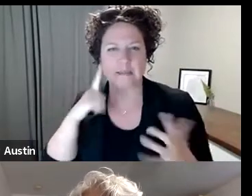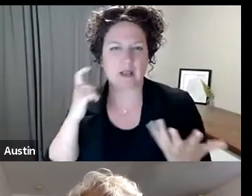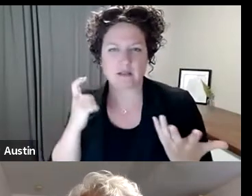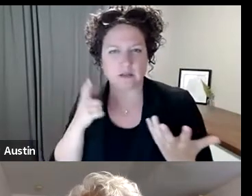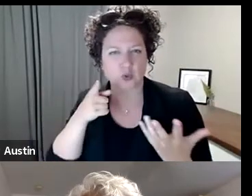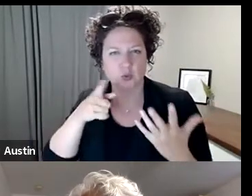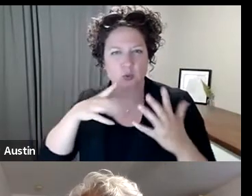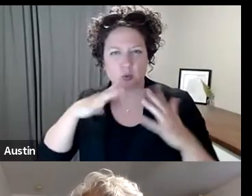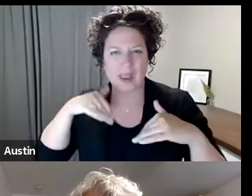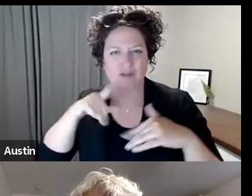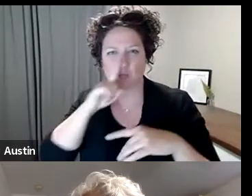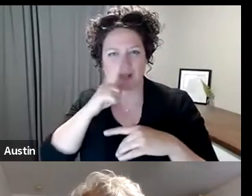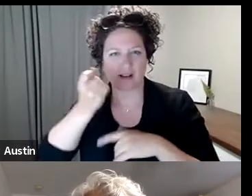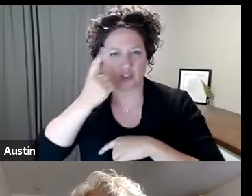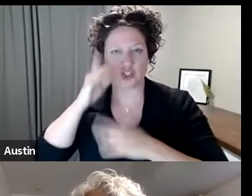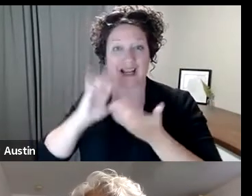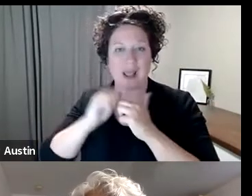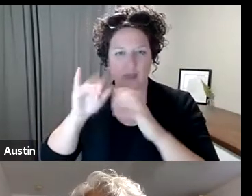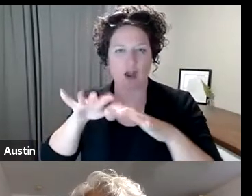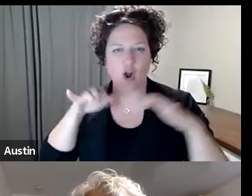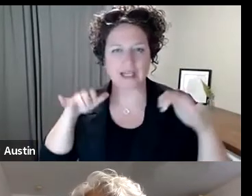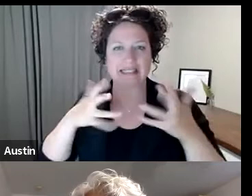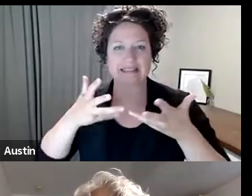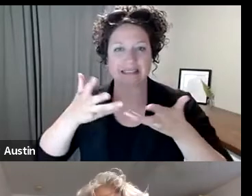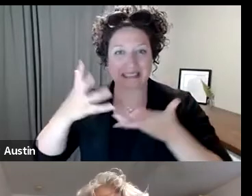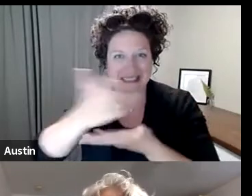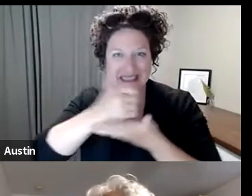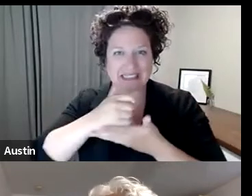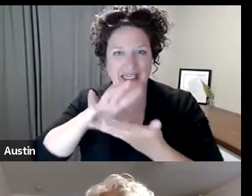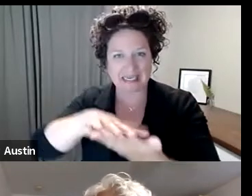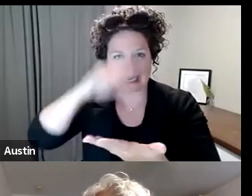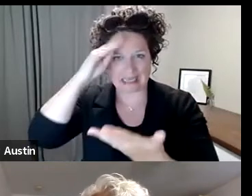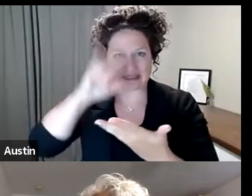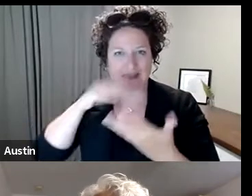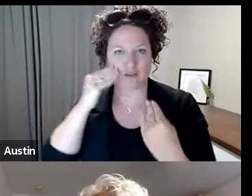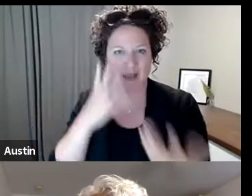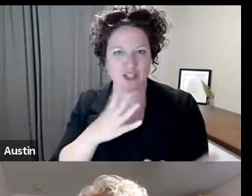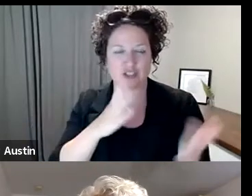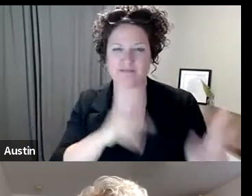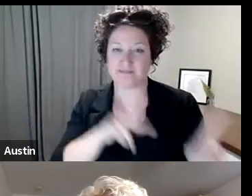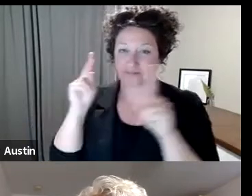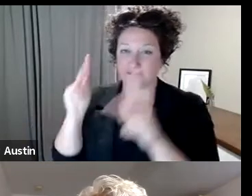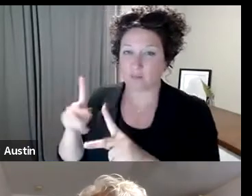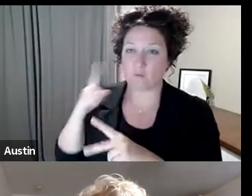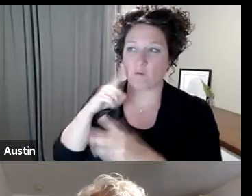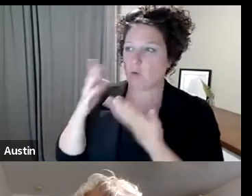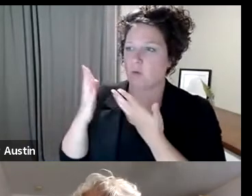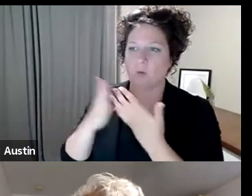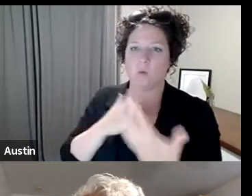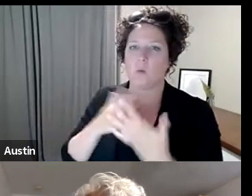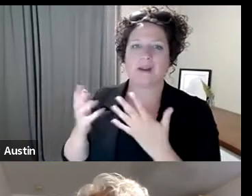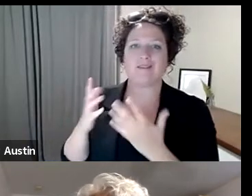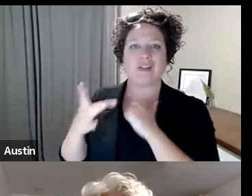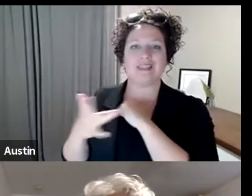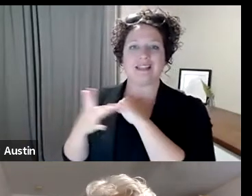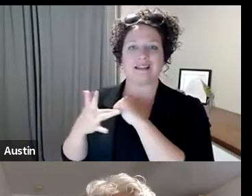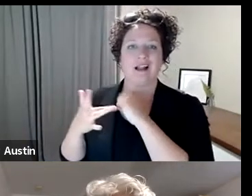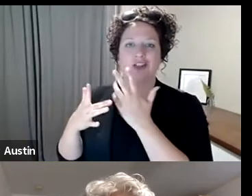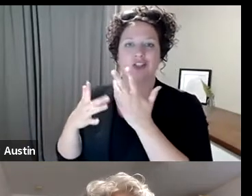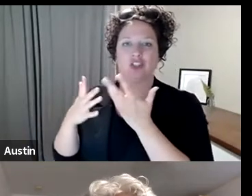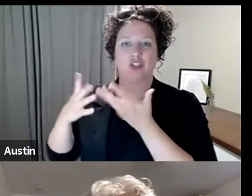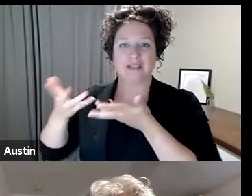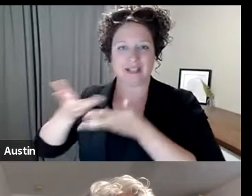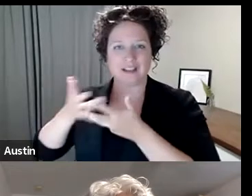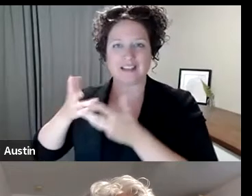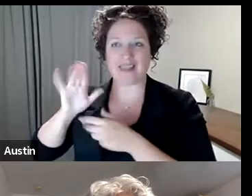gone deep enough to understand how that audience is actually getting its information. The same is true for whatever the technological interfaces